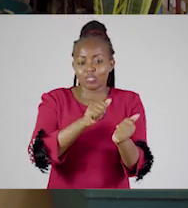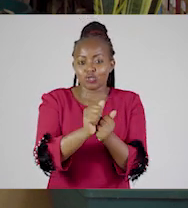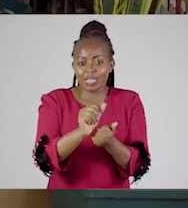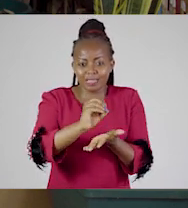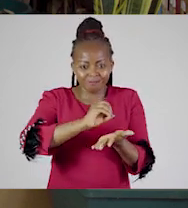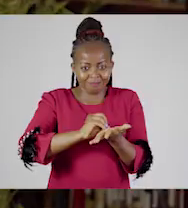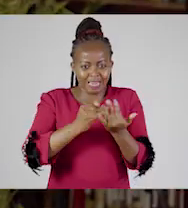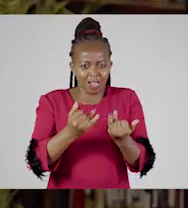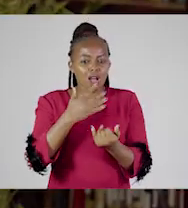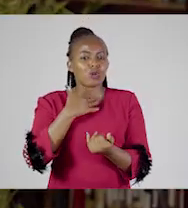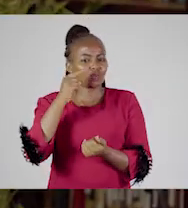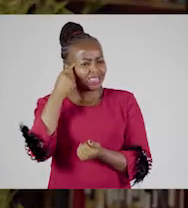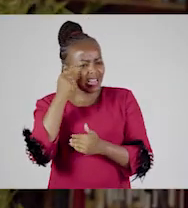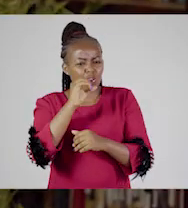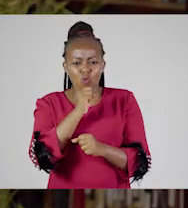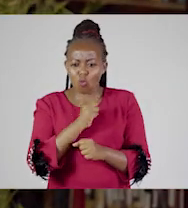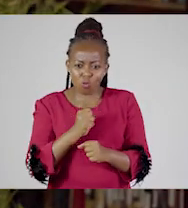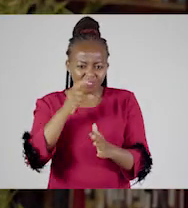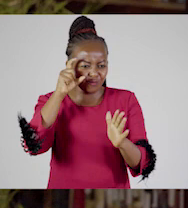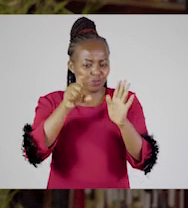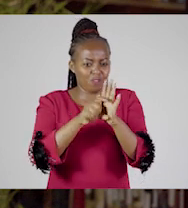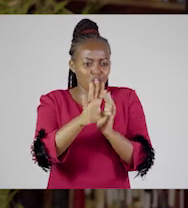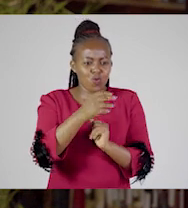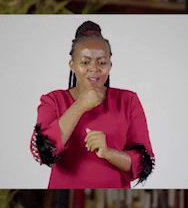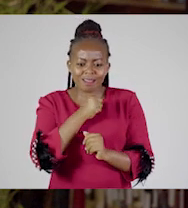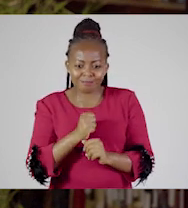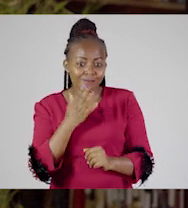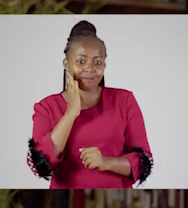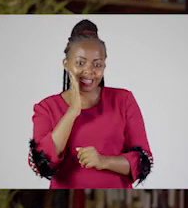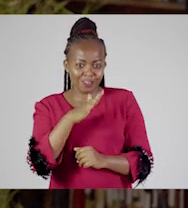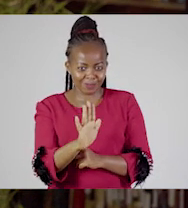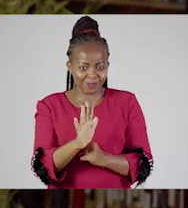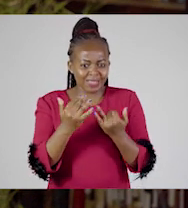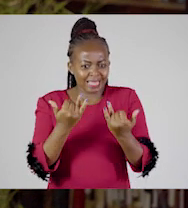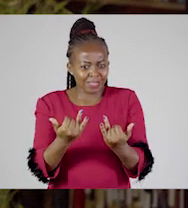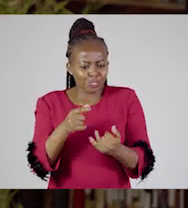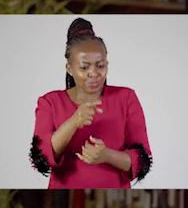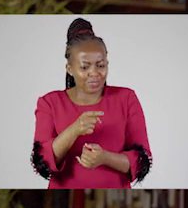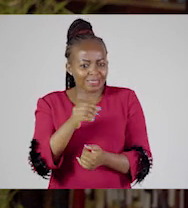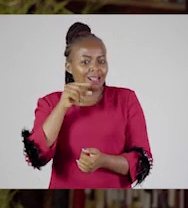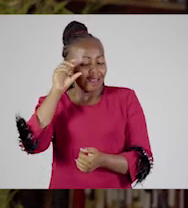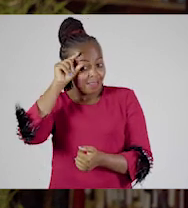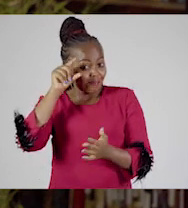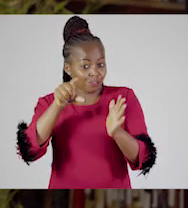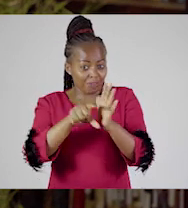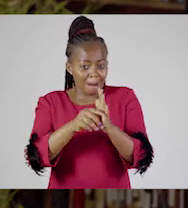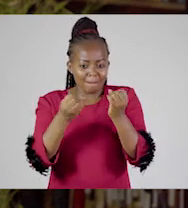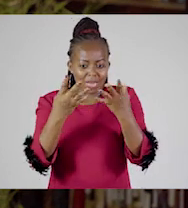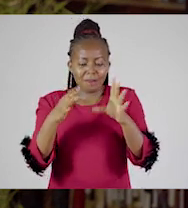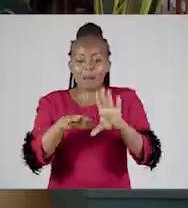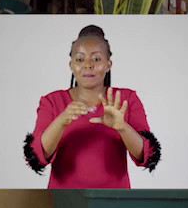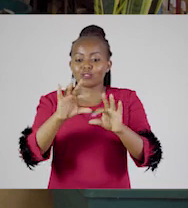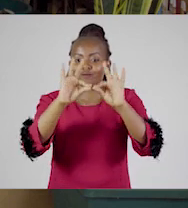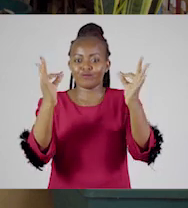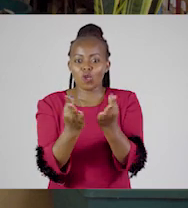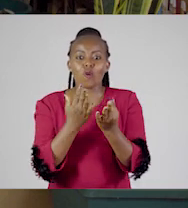time. So I'd like you to think of an old family photograph, let's say of your grandmother or your great-grandmother, And this is a photograph that many members of the family would like